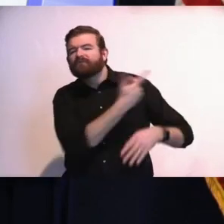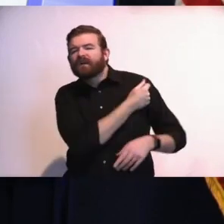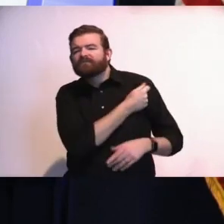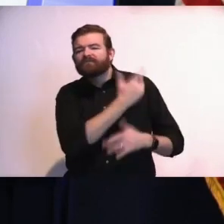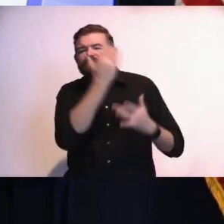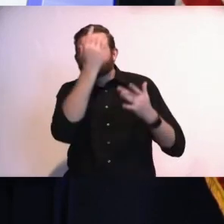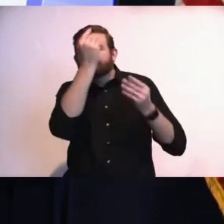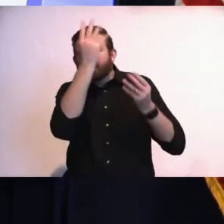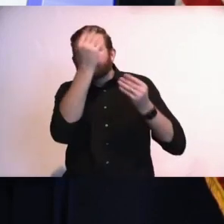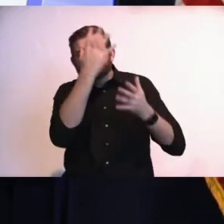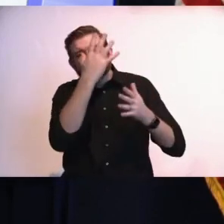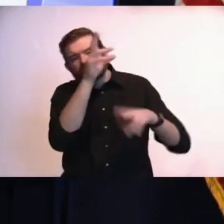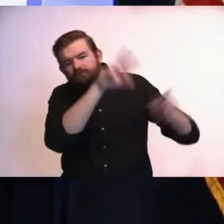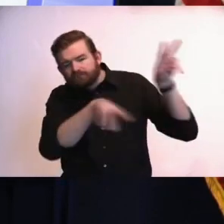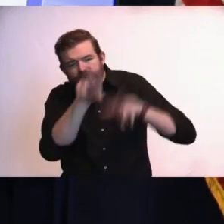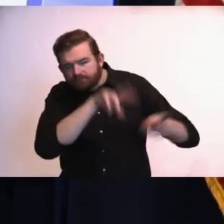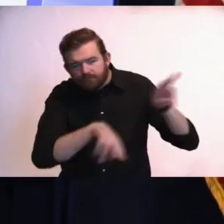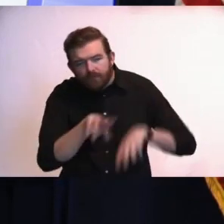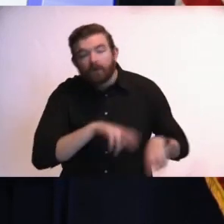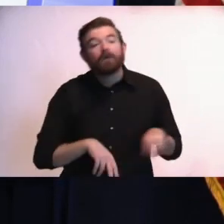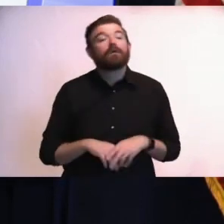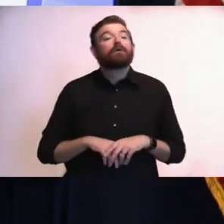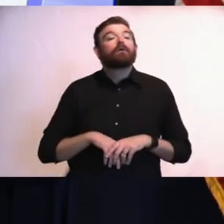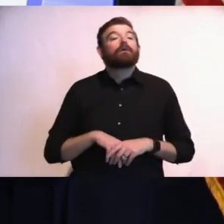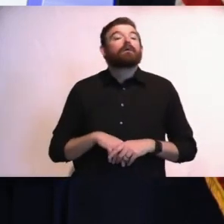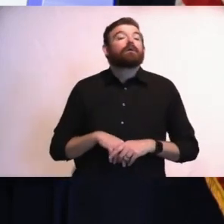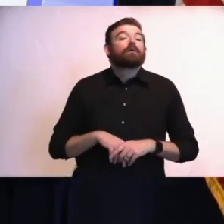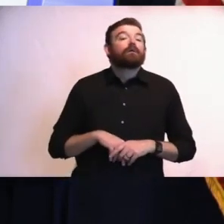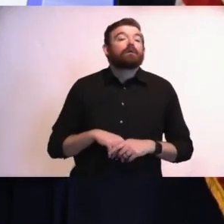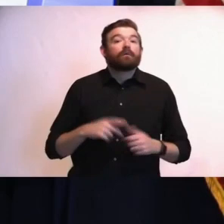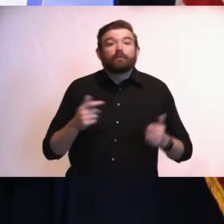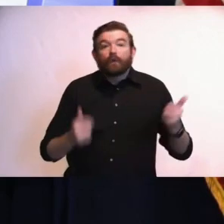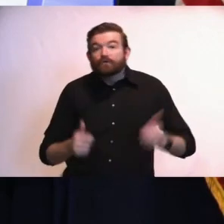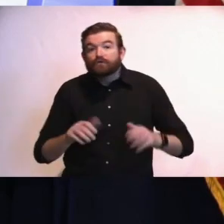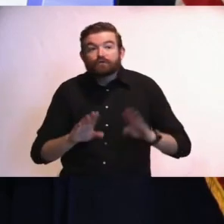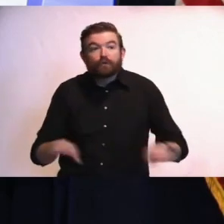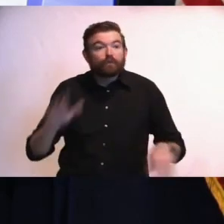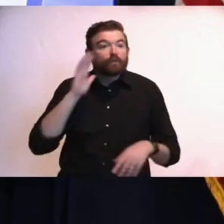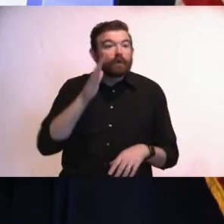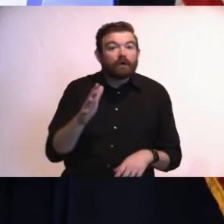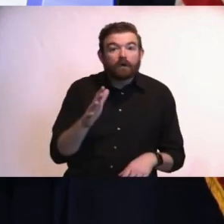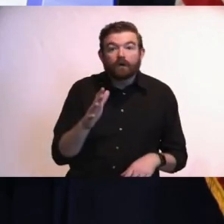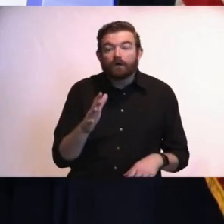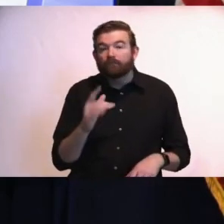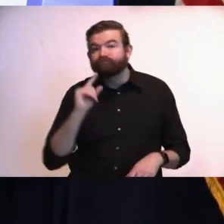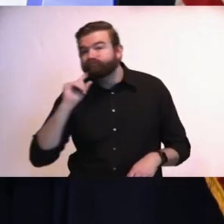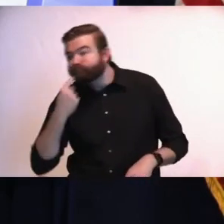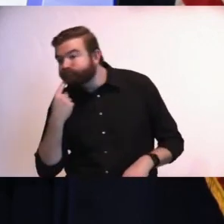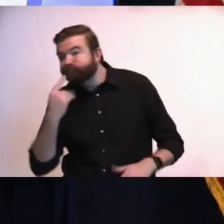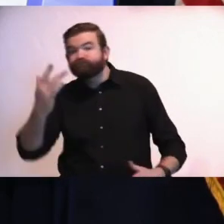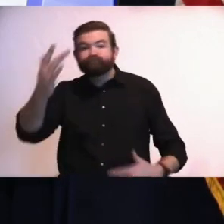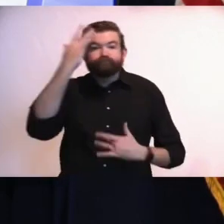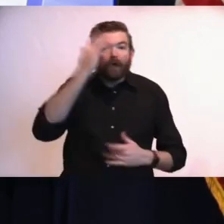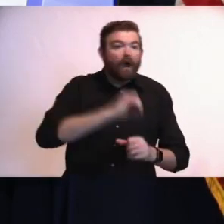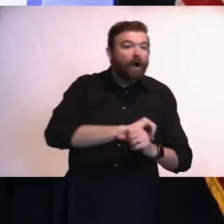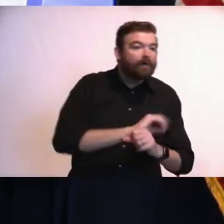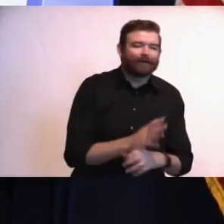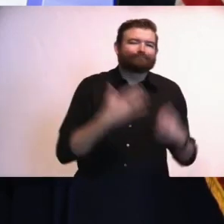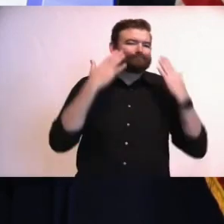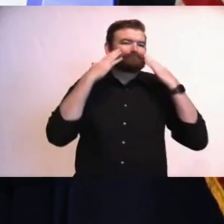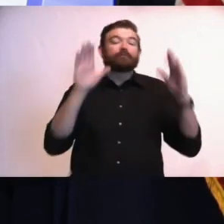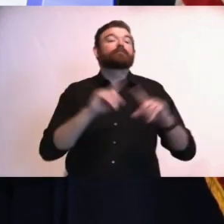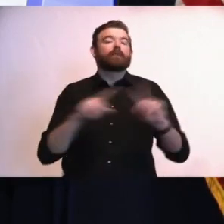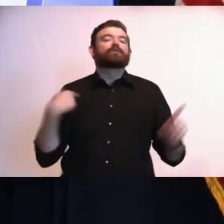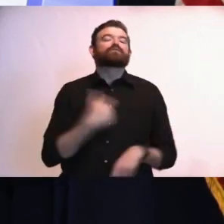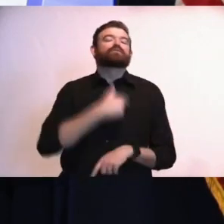We can't tell which child is going to be the one to get into more severe trouble, but we do know that over 1,000 children